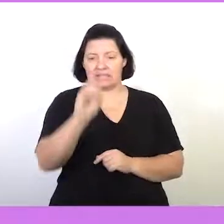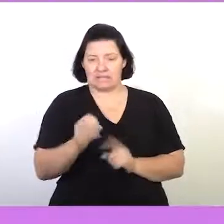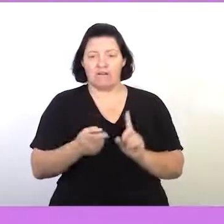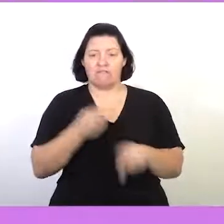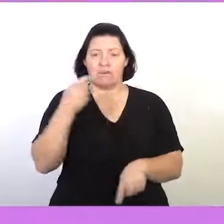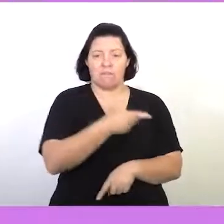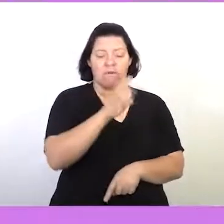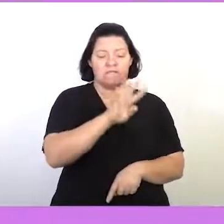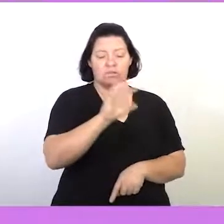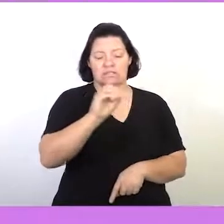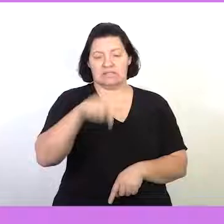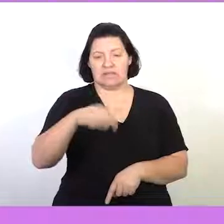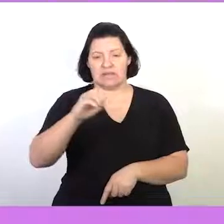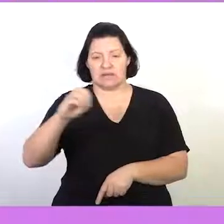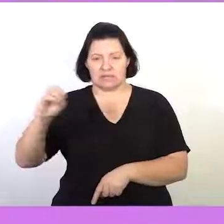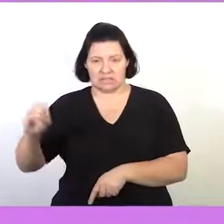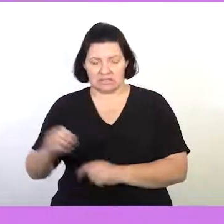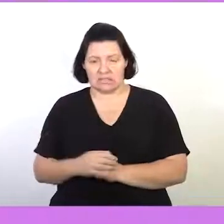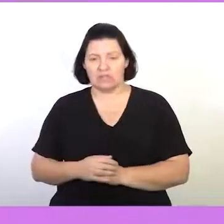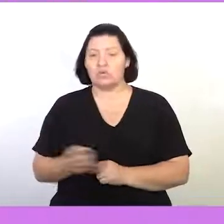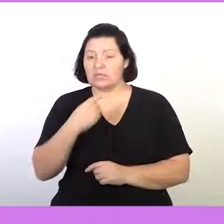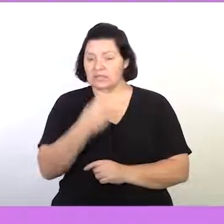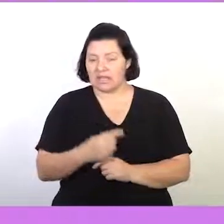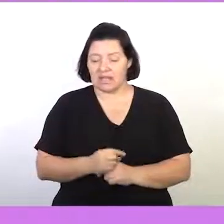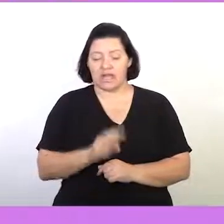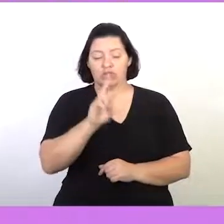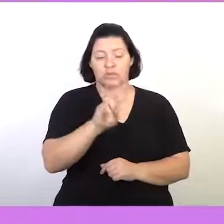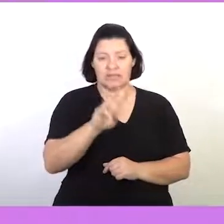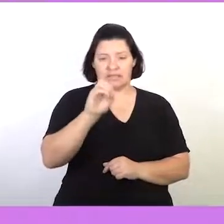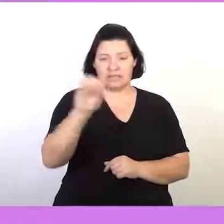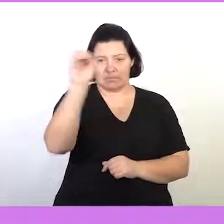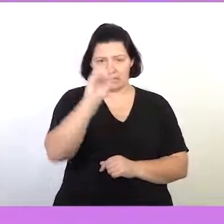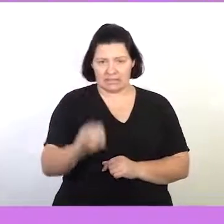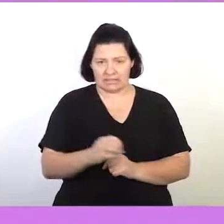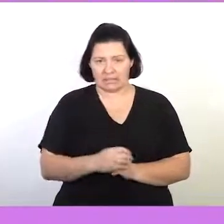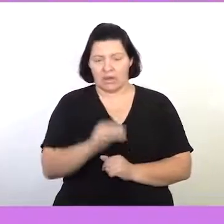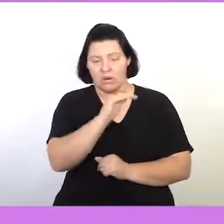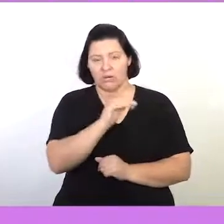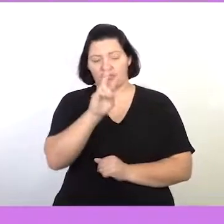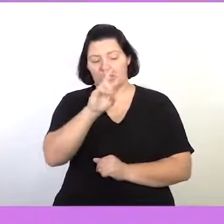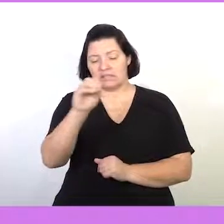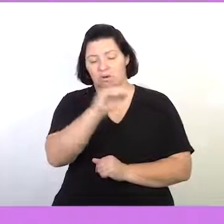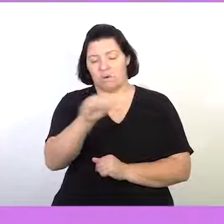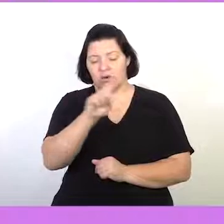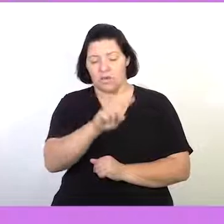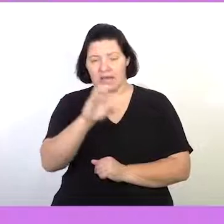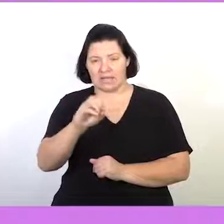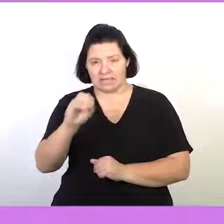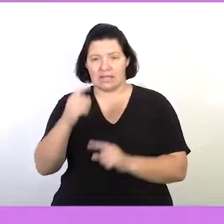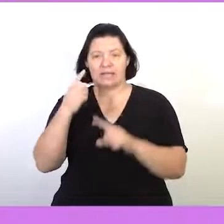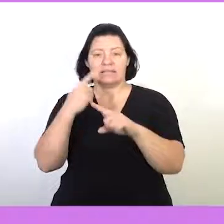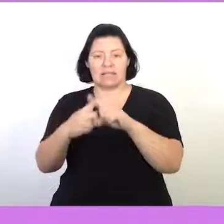20% of our 40,000. So therefore, I'll start by saying 20%, so that's 20 over 100. Off means